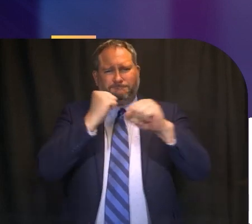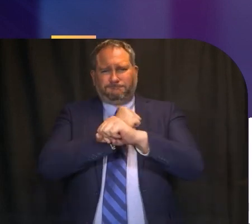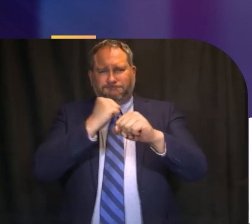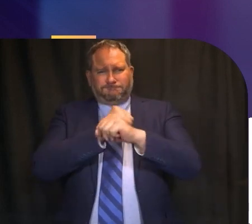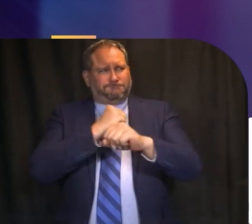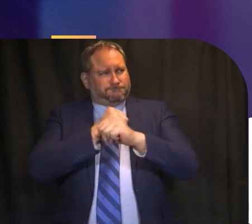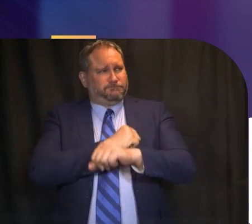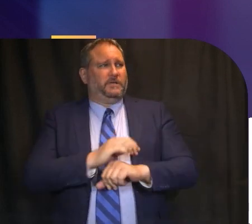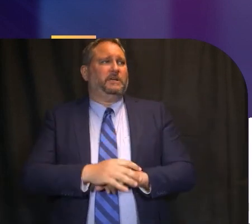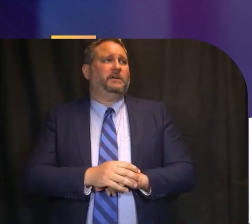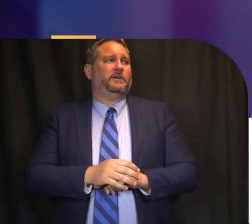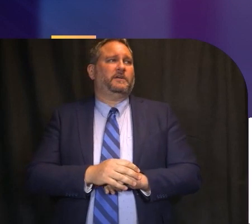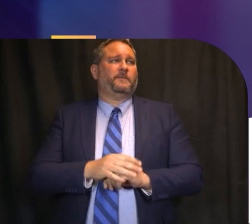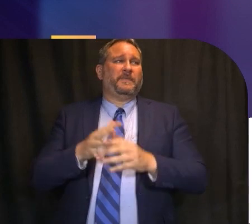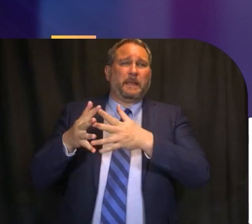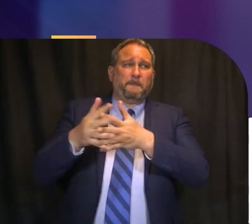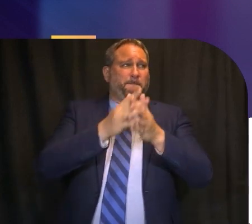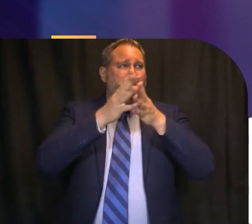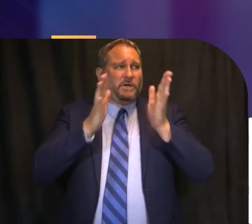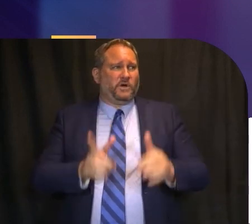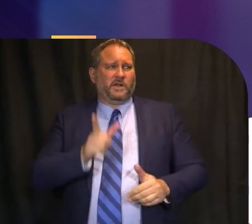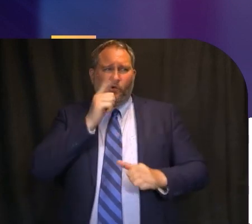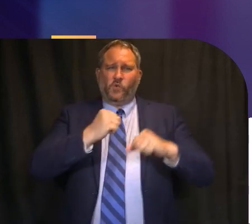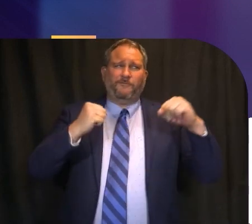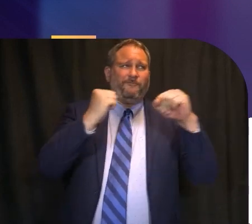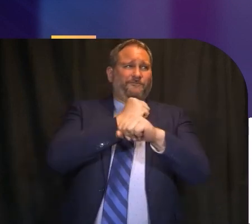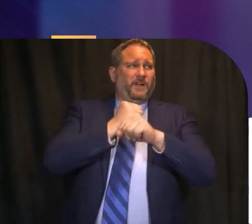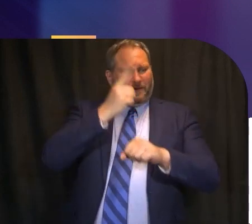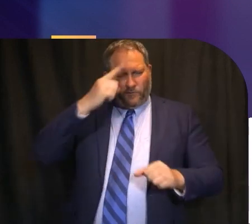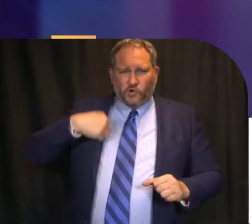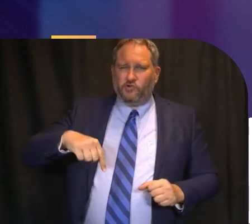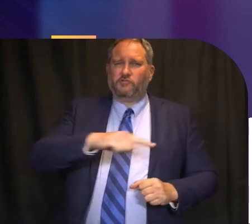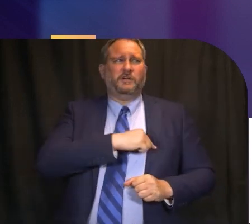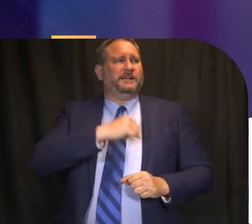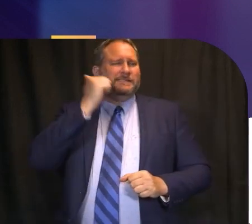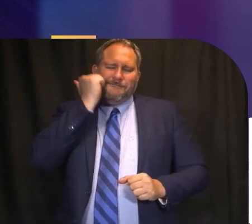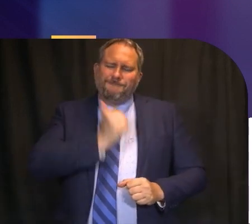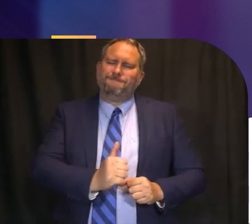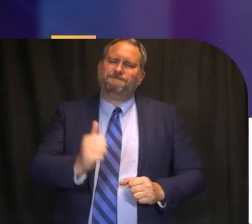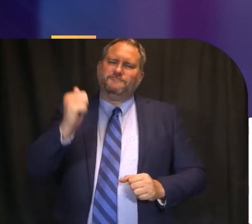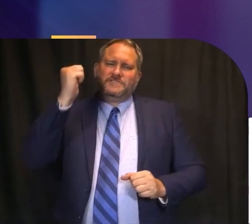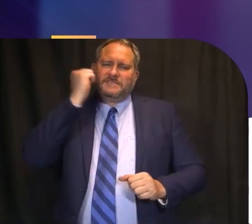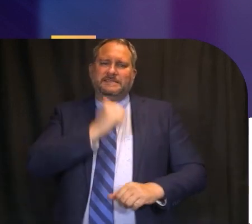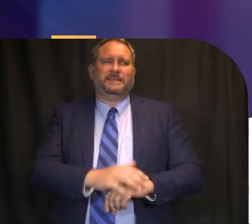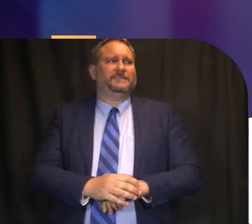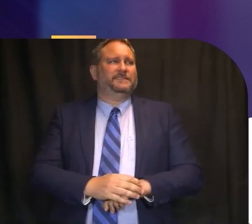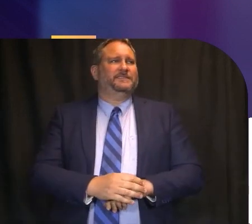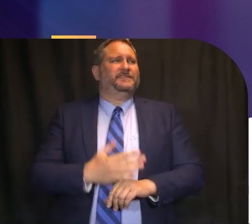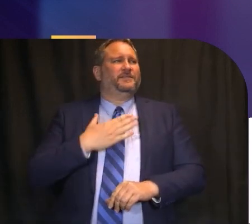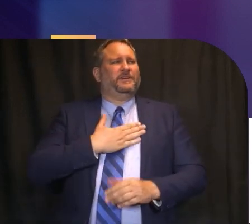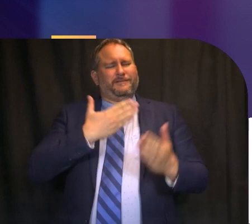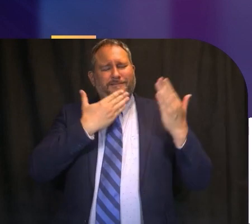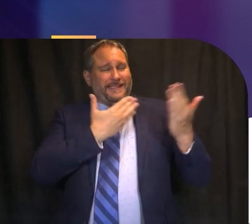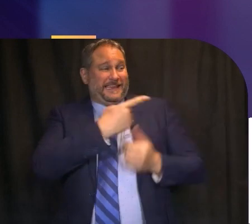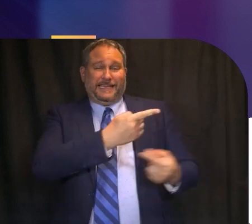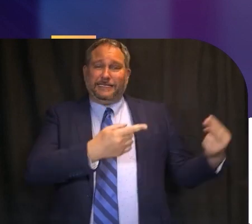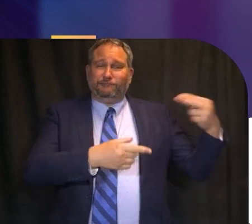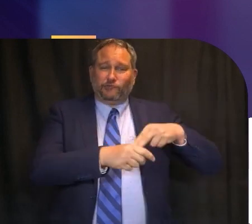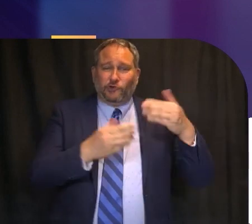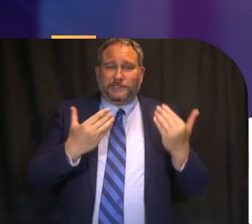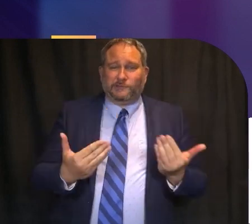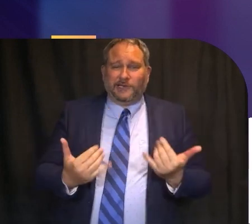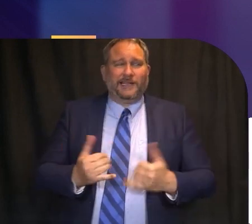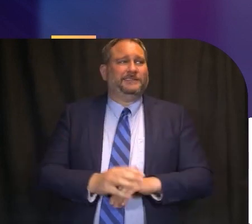day. How grateful we are that tonight he would join us to present the Corporate Leadership